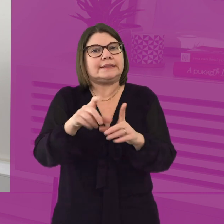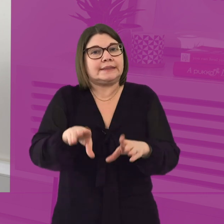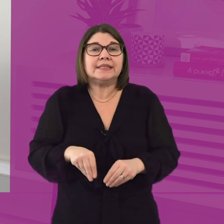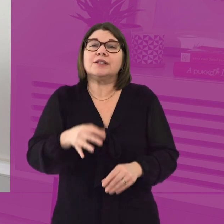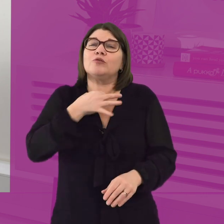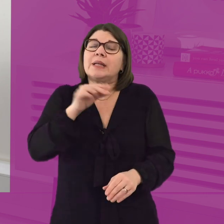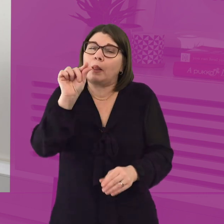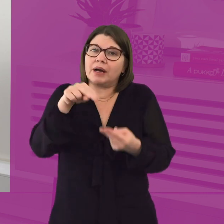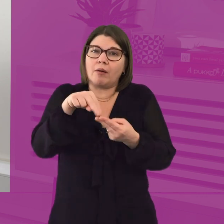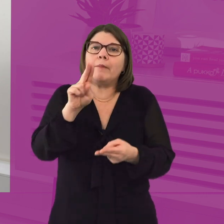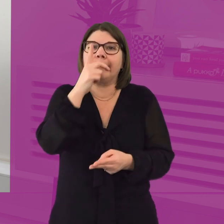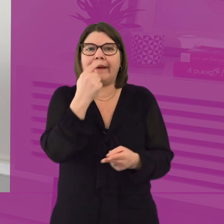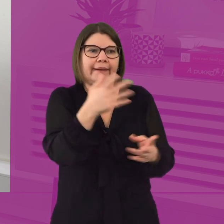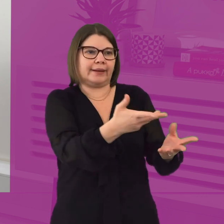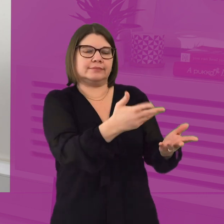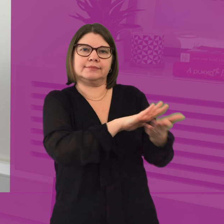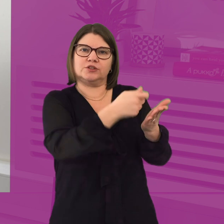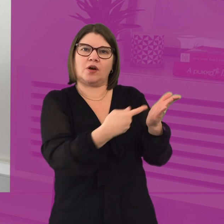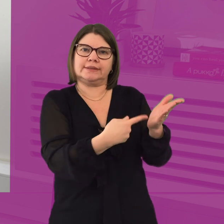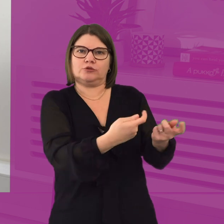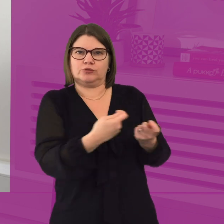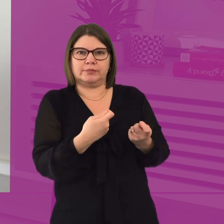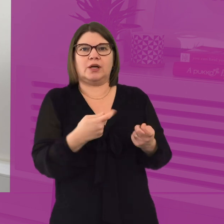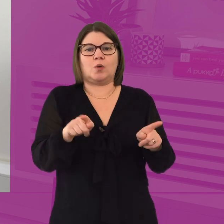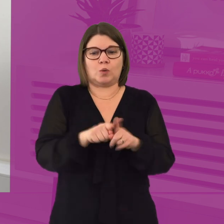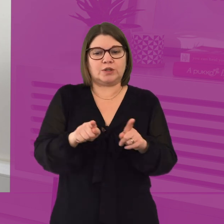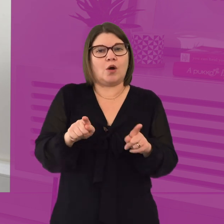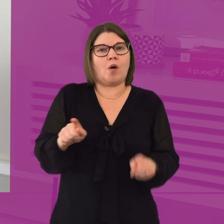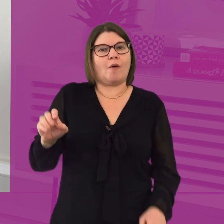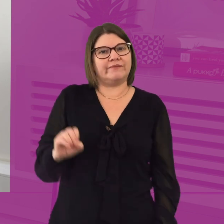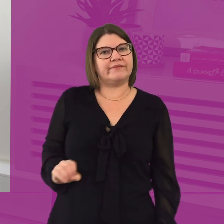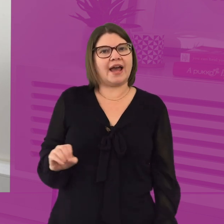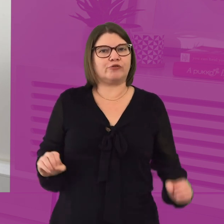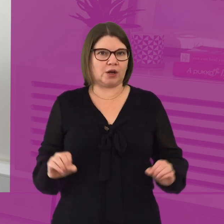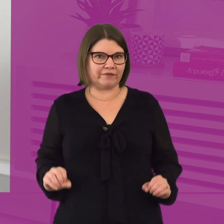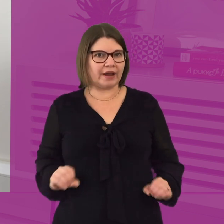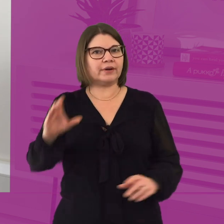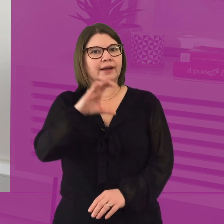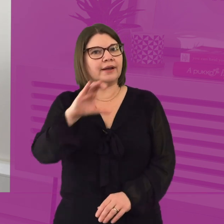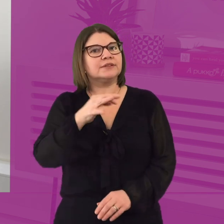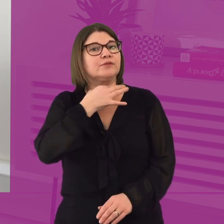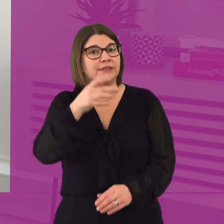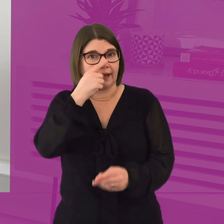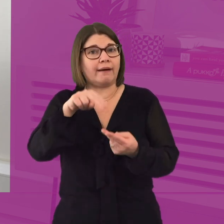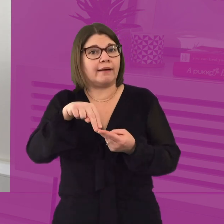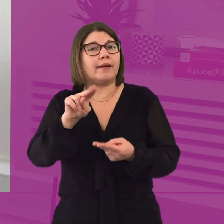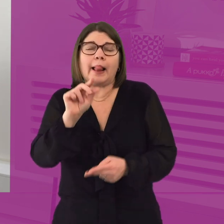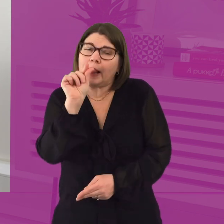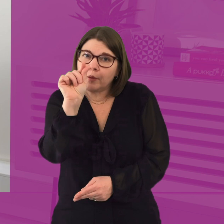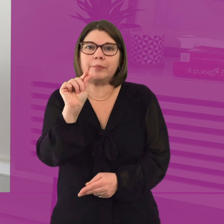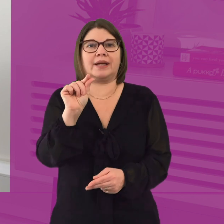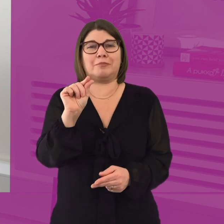can increase if you're taking HRT. There are studies showing a really small increased risk of ovarian